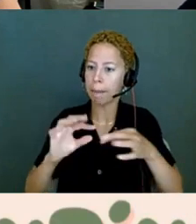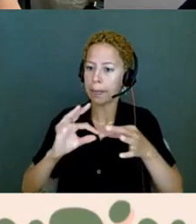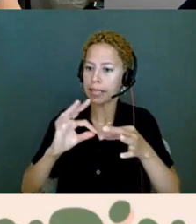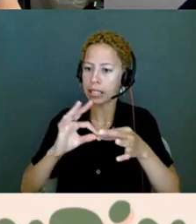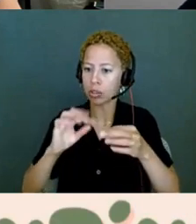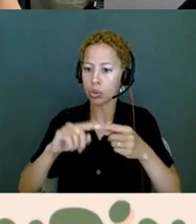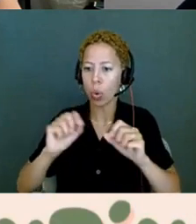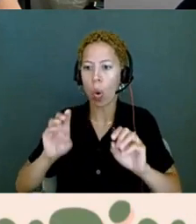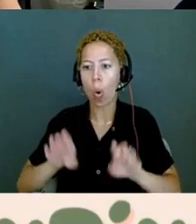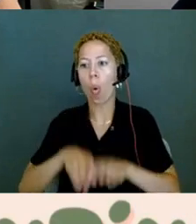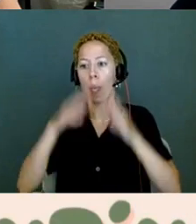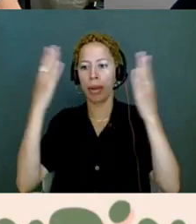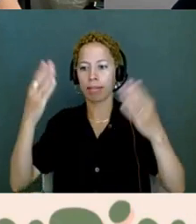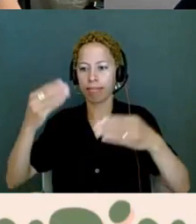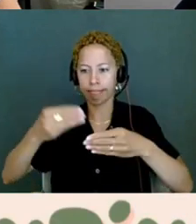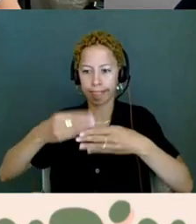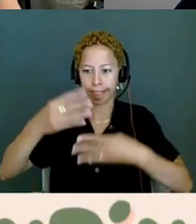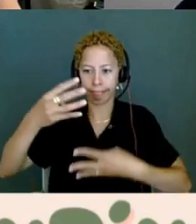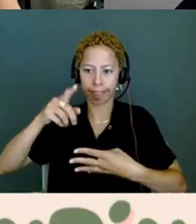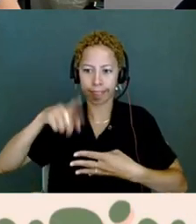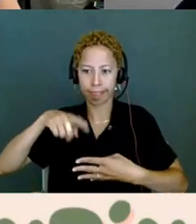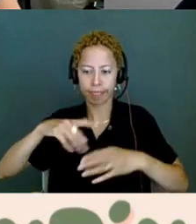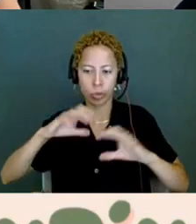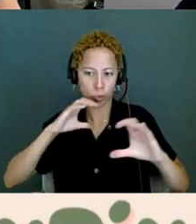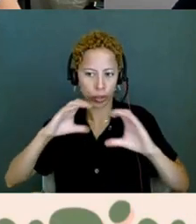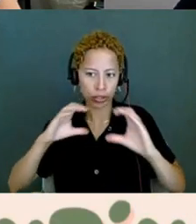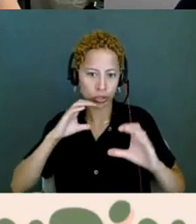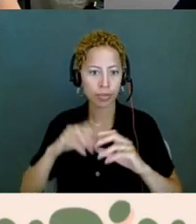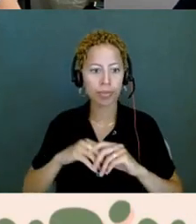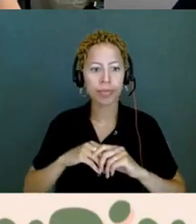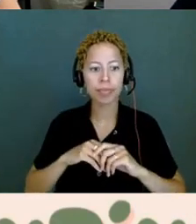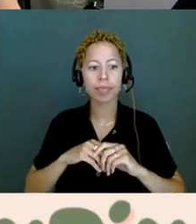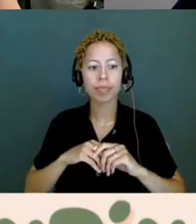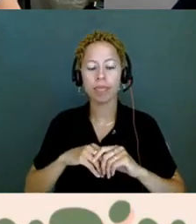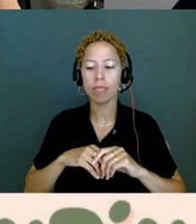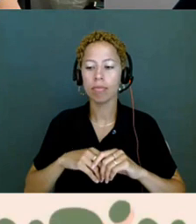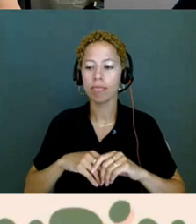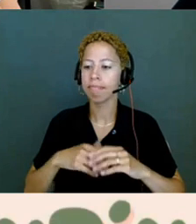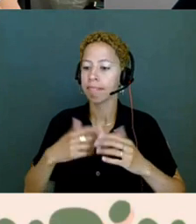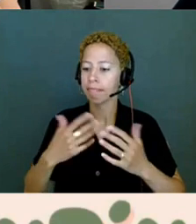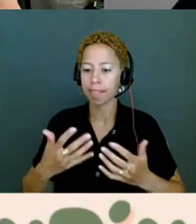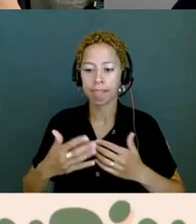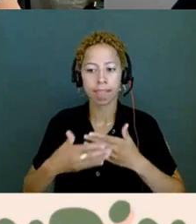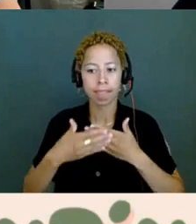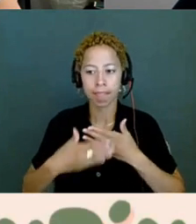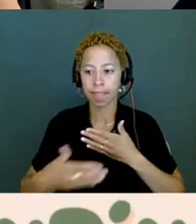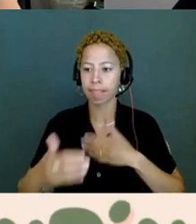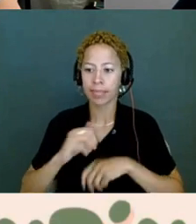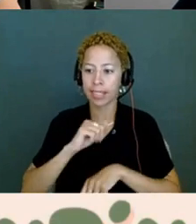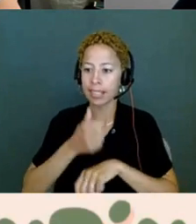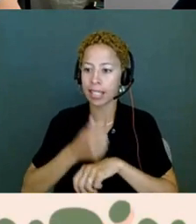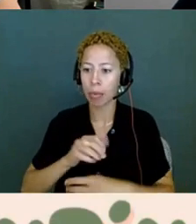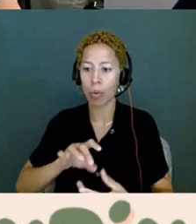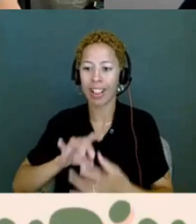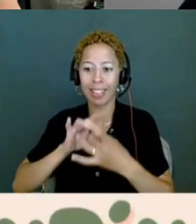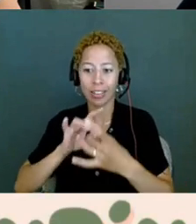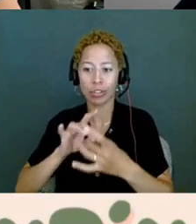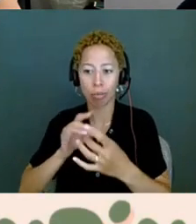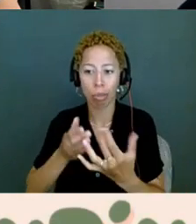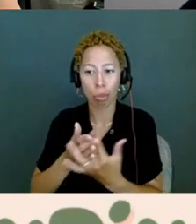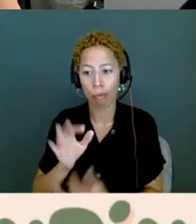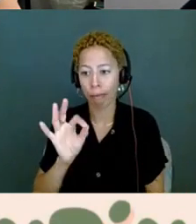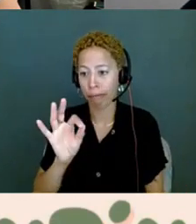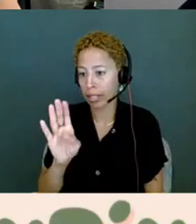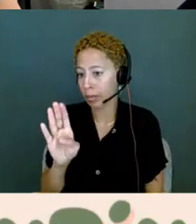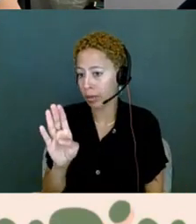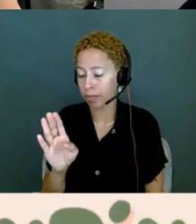that channel. And from there, we just establish a relationship through Facebook. And